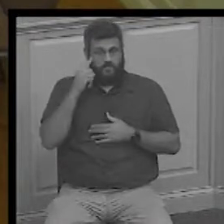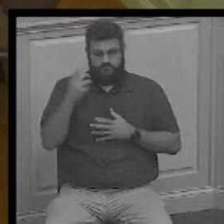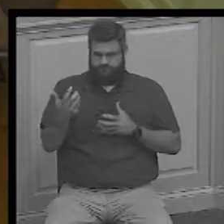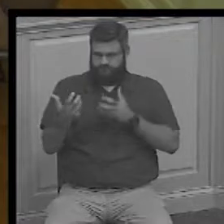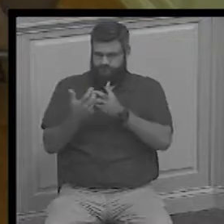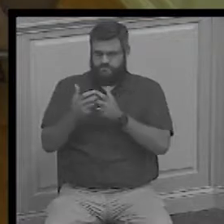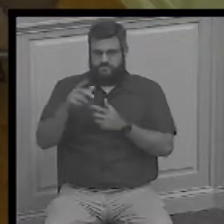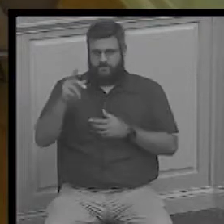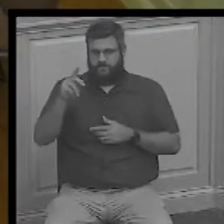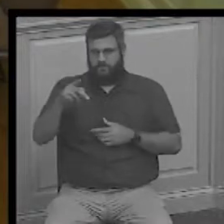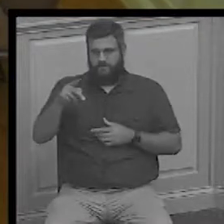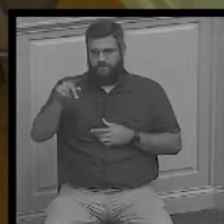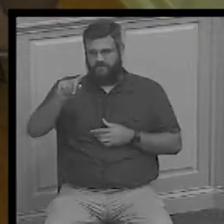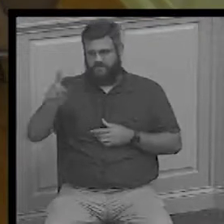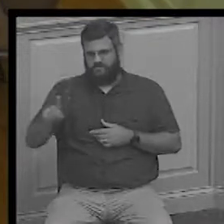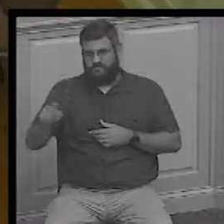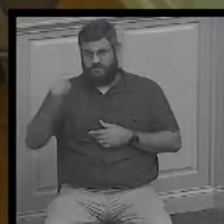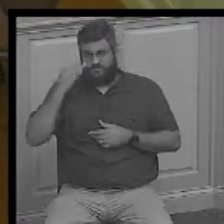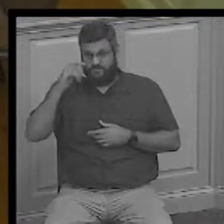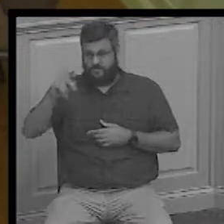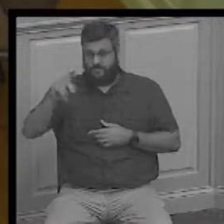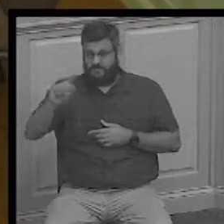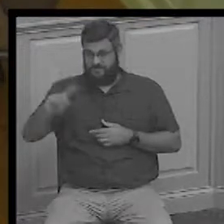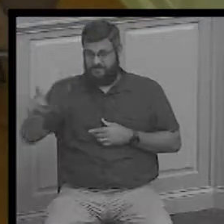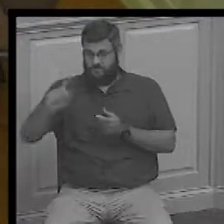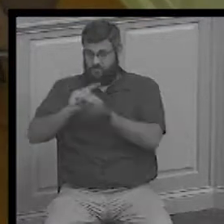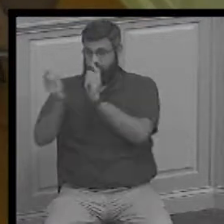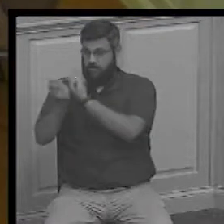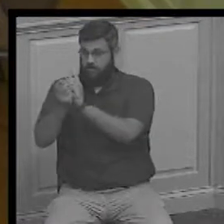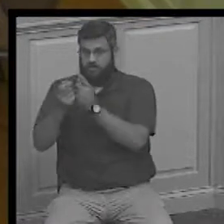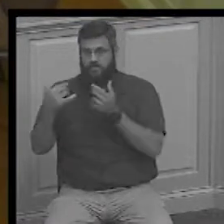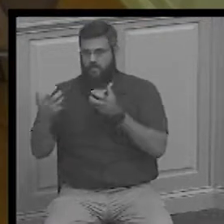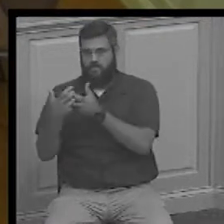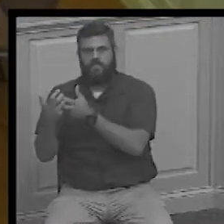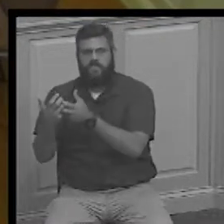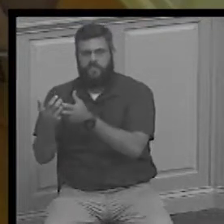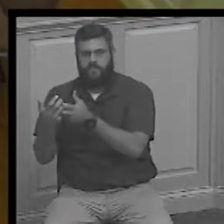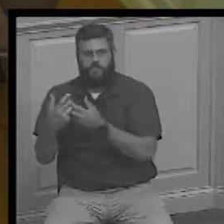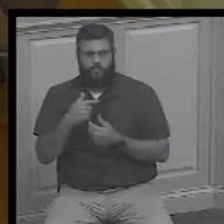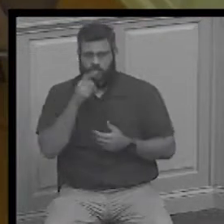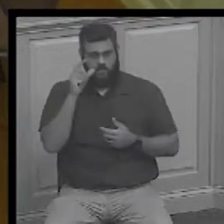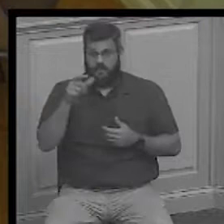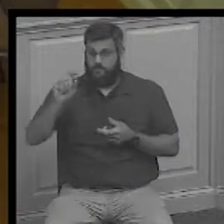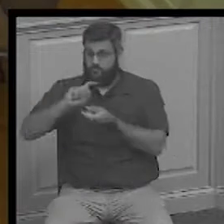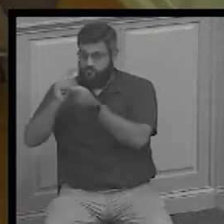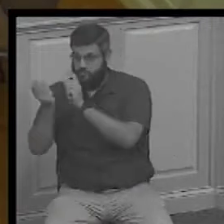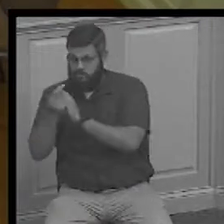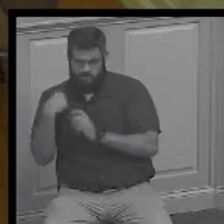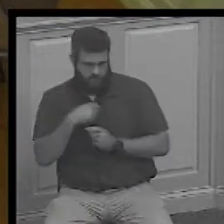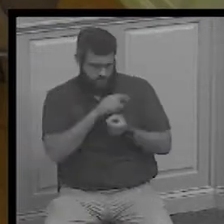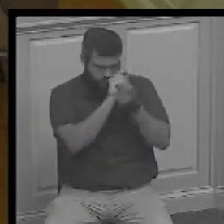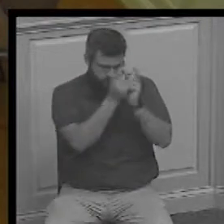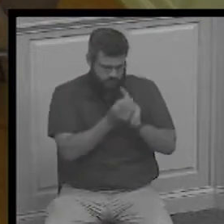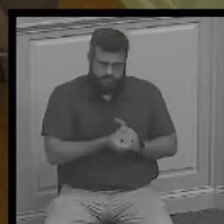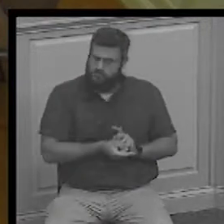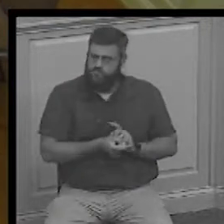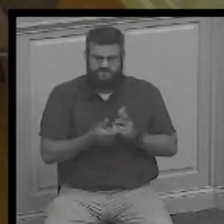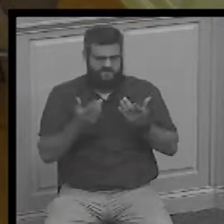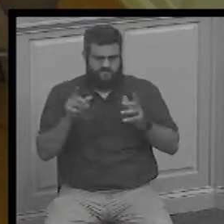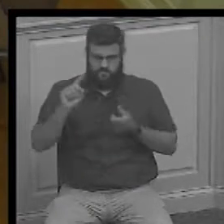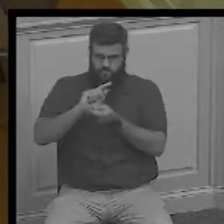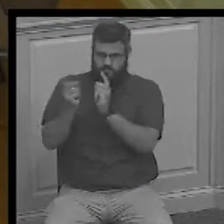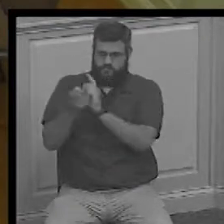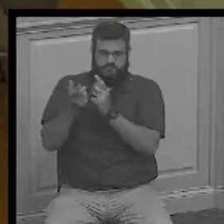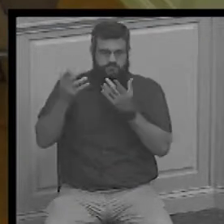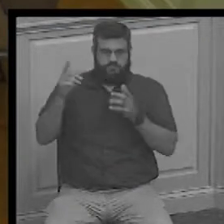Z, even if P and Z changes, these will still be in effect. So we don't have to go back and rewrite our ordinance, our guidelines, just because they do theirs.